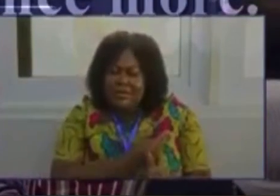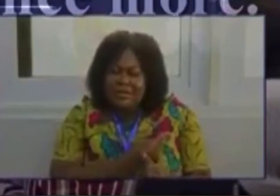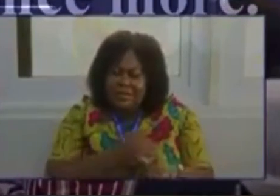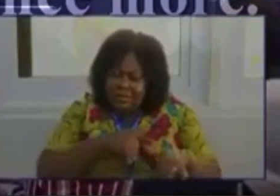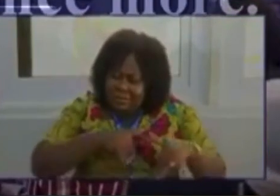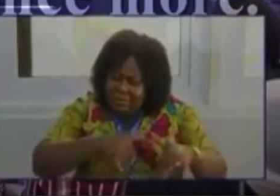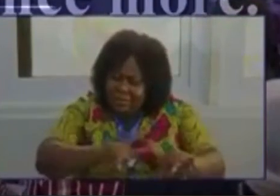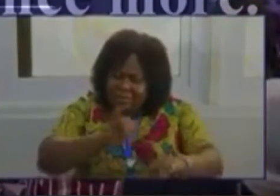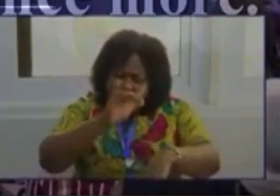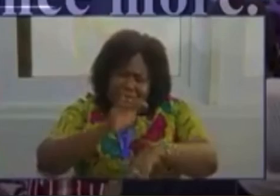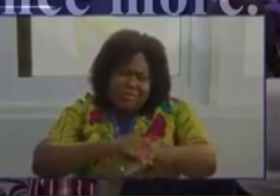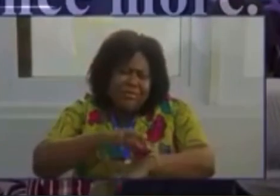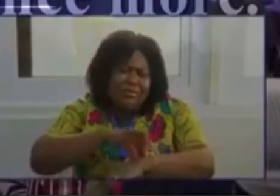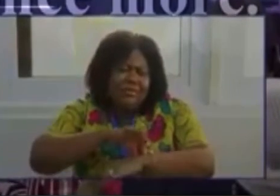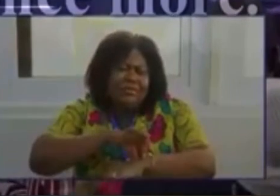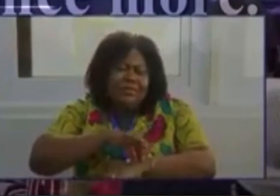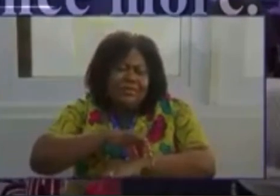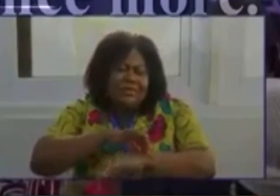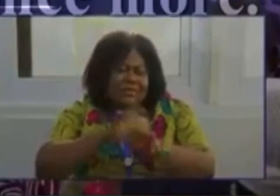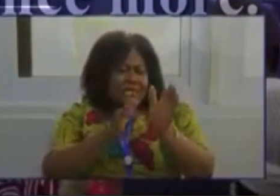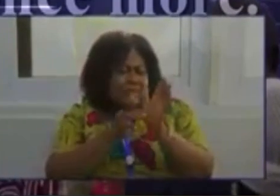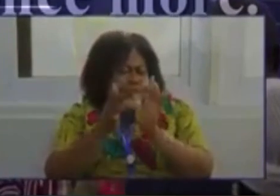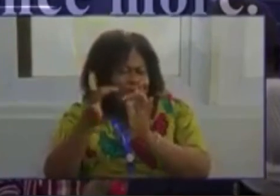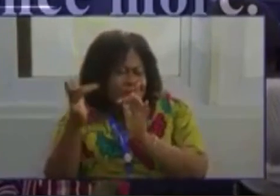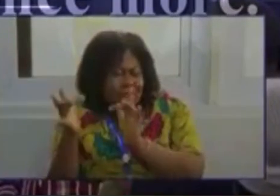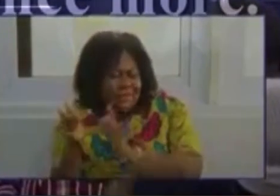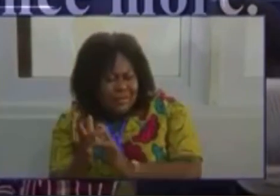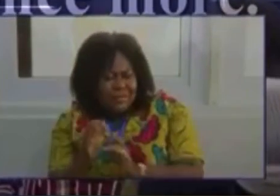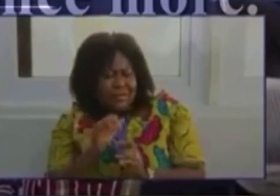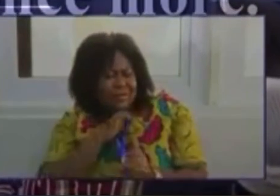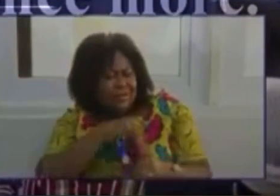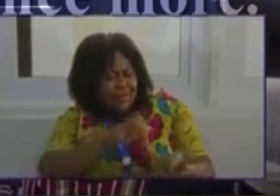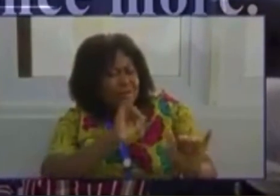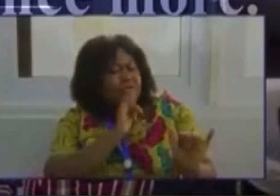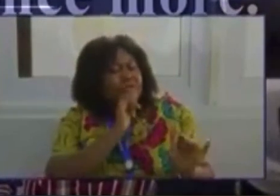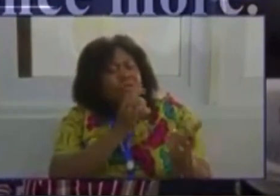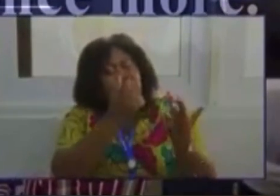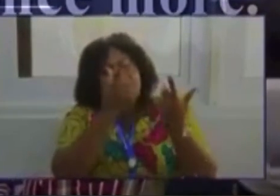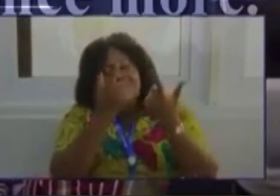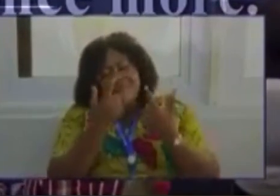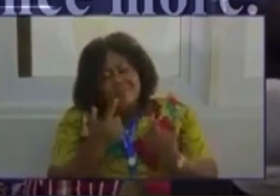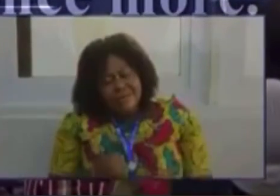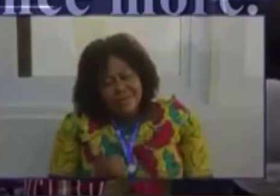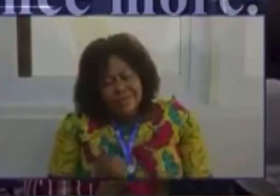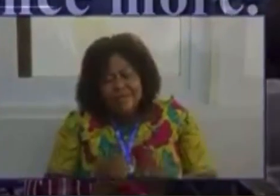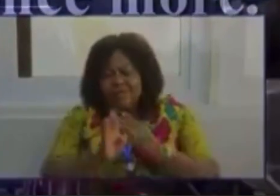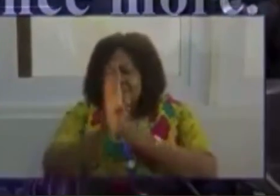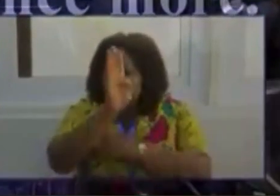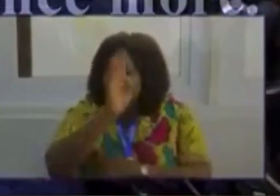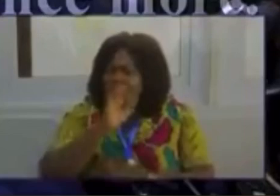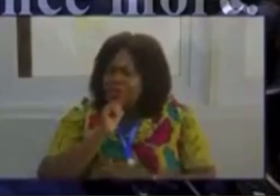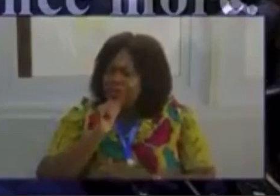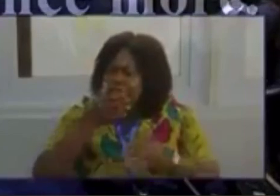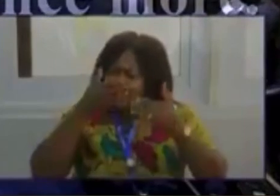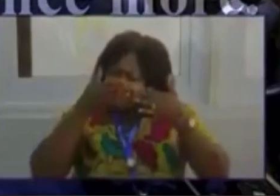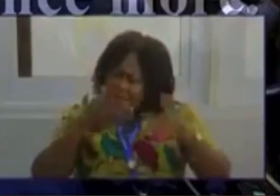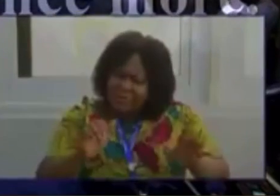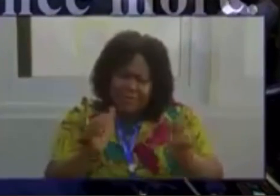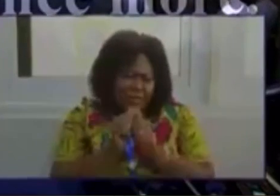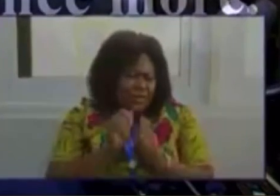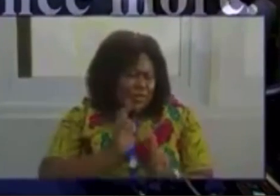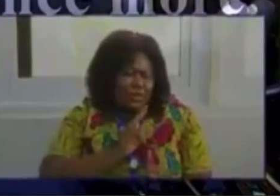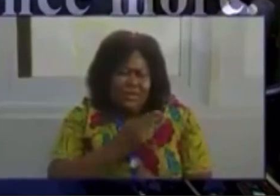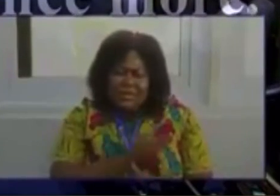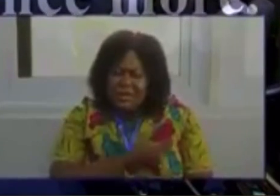earth and Jesus Christ has not come, God has not finished with us, even if you are on retirement.